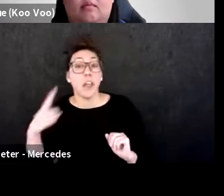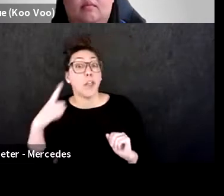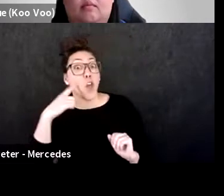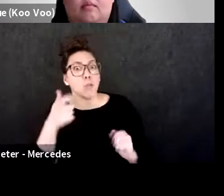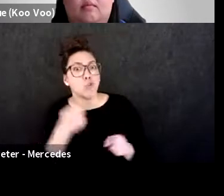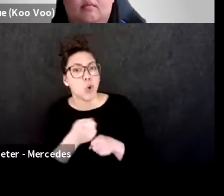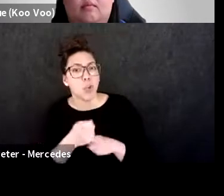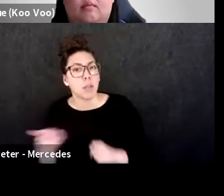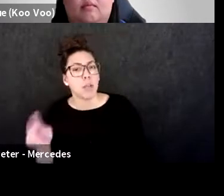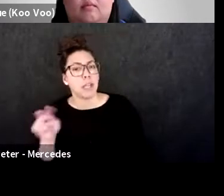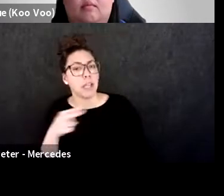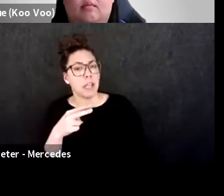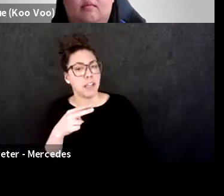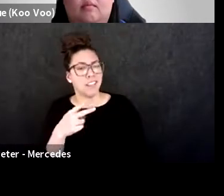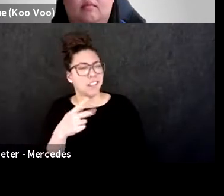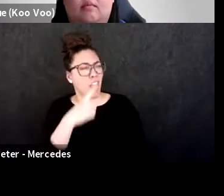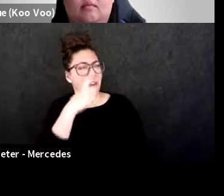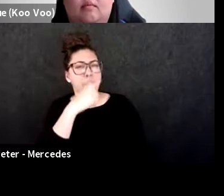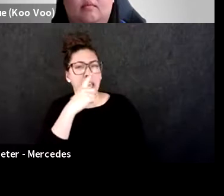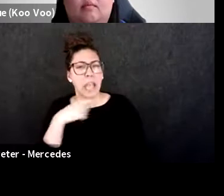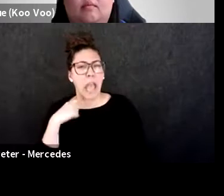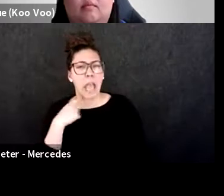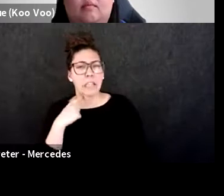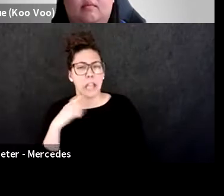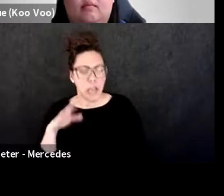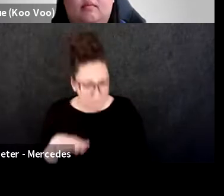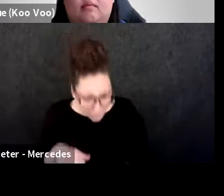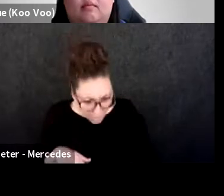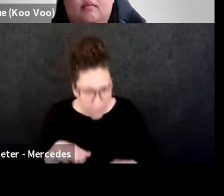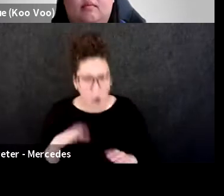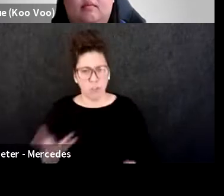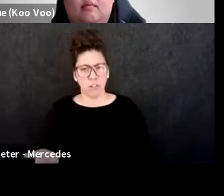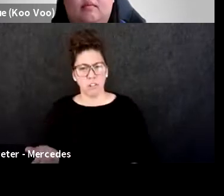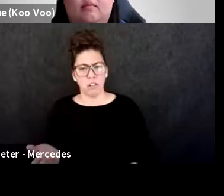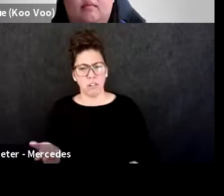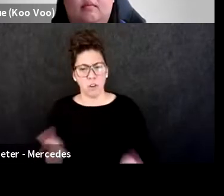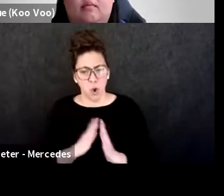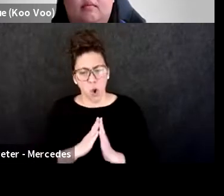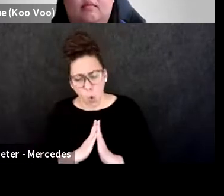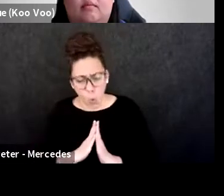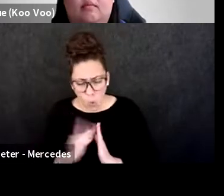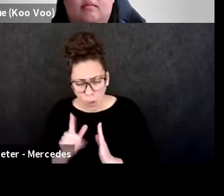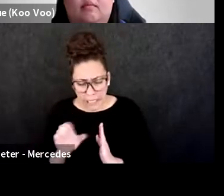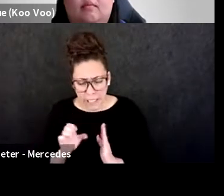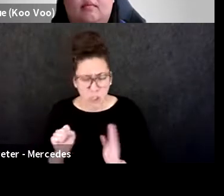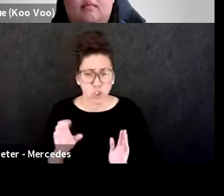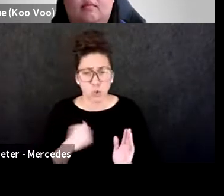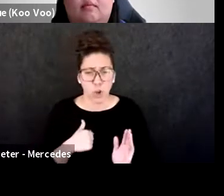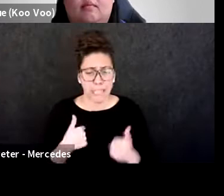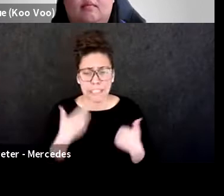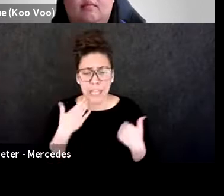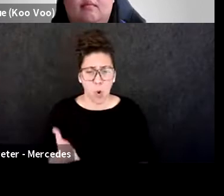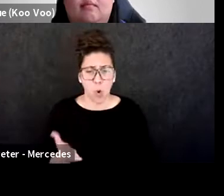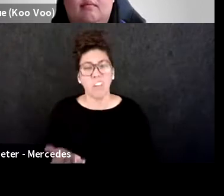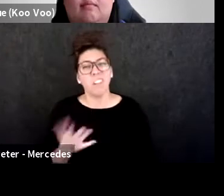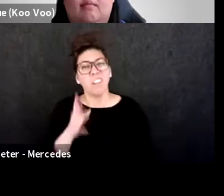a fake Asian accent and bowed at me and said, you know, oh, Lee, so sorry, I did not know. And I